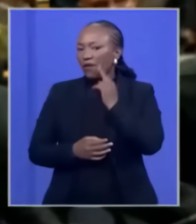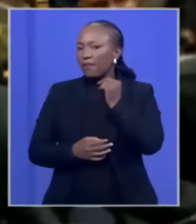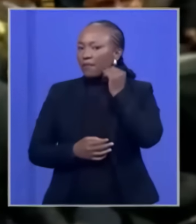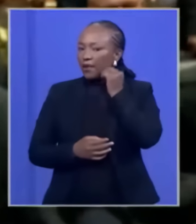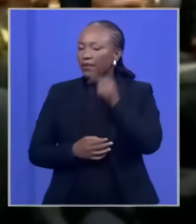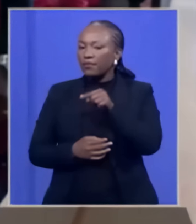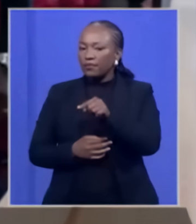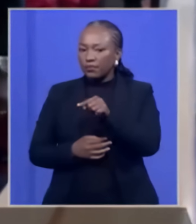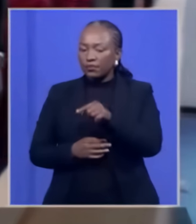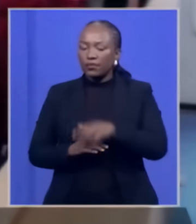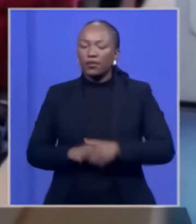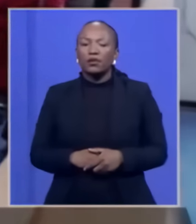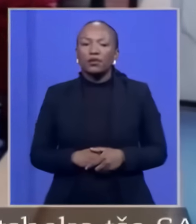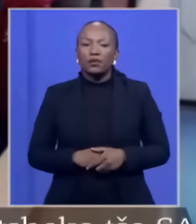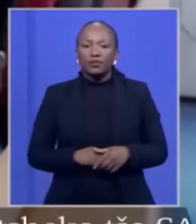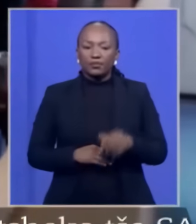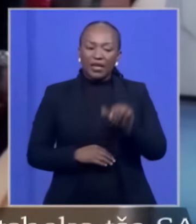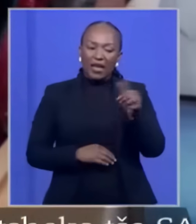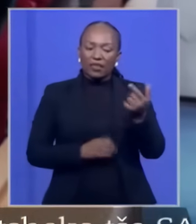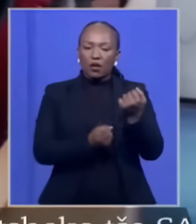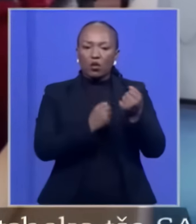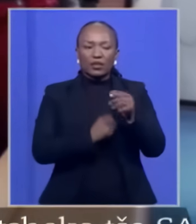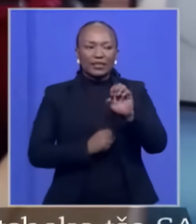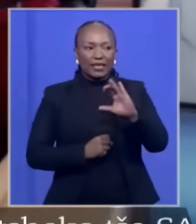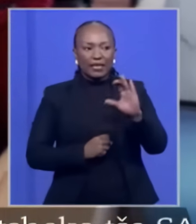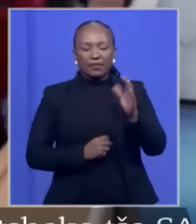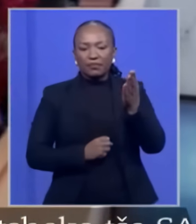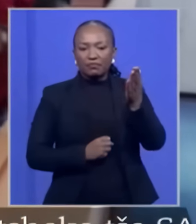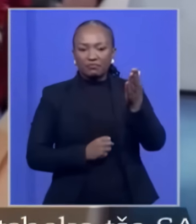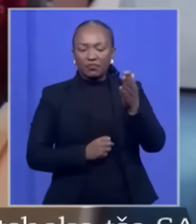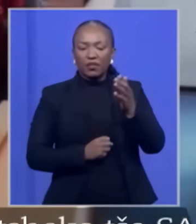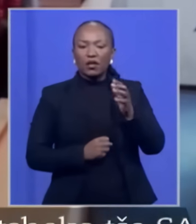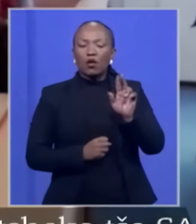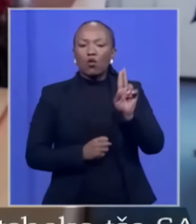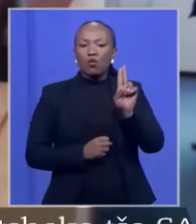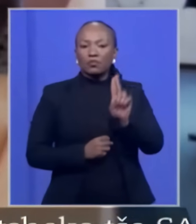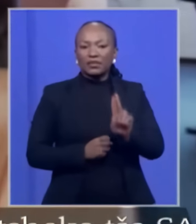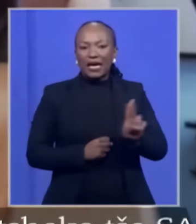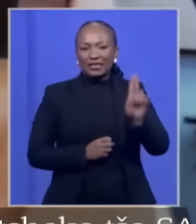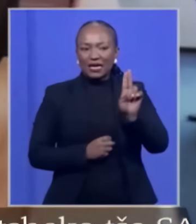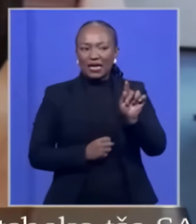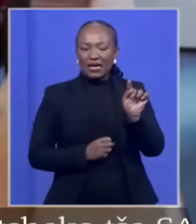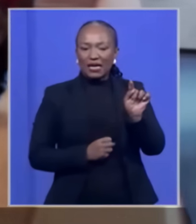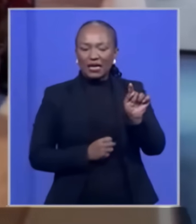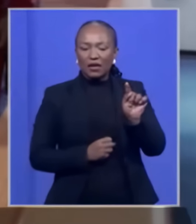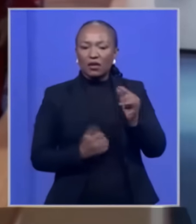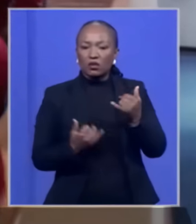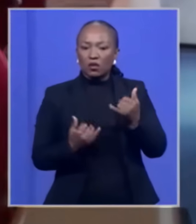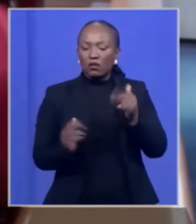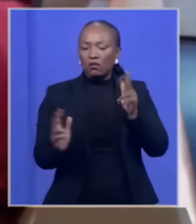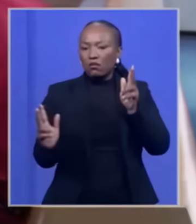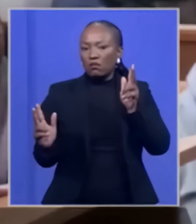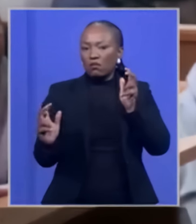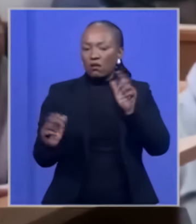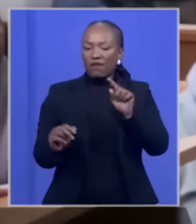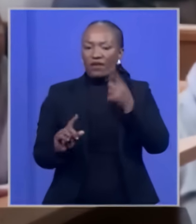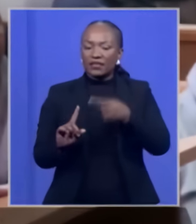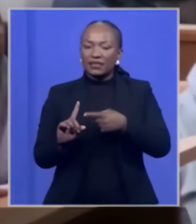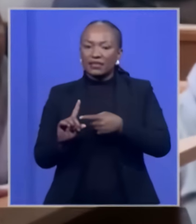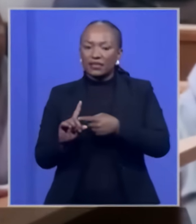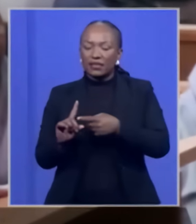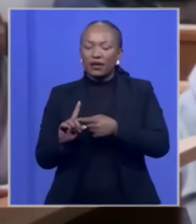of bail conditions. Ka Eastern Cape, kgorotsheko kgolo ya Mthatha ka lesukisi ke hlwele itheleditše ka moo molatofatšwa wa mathomo